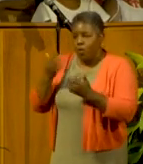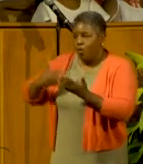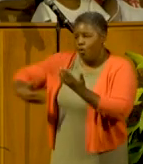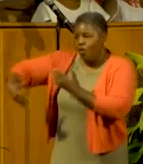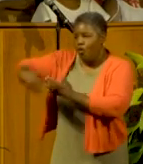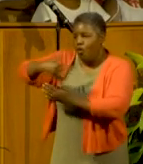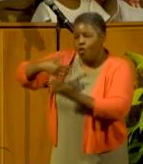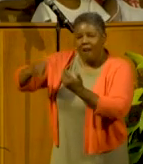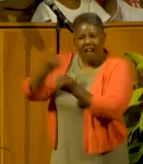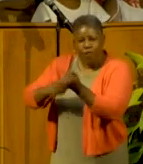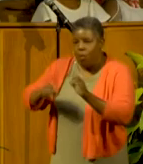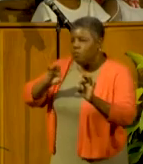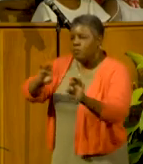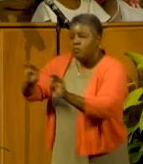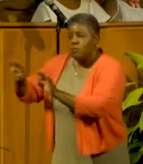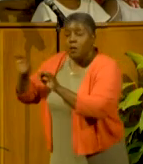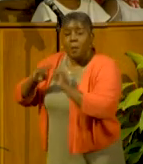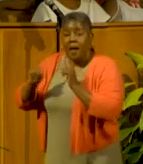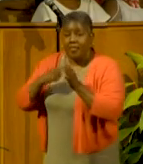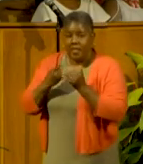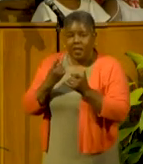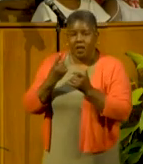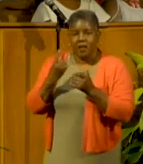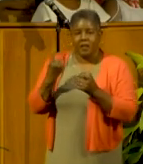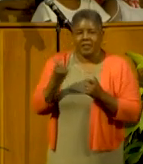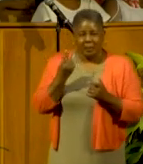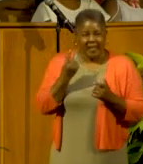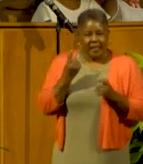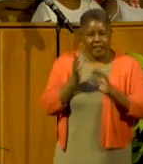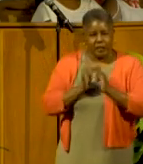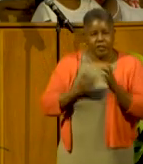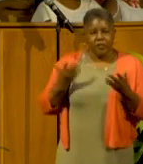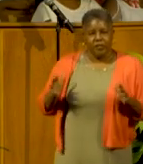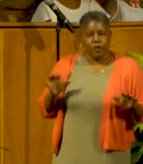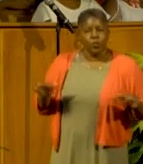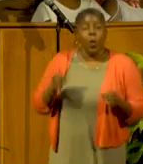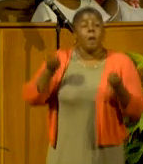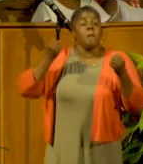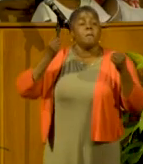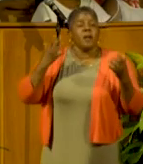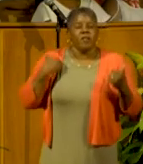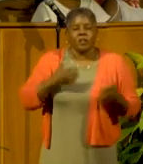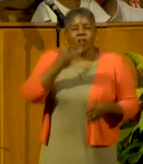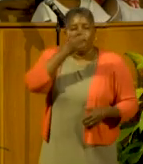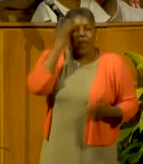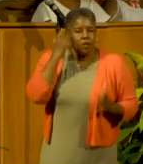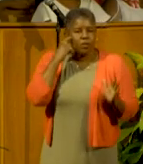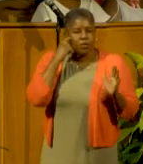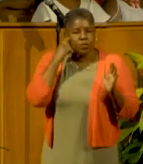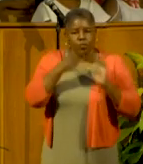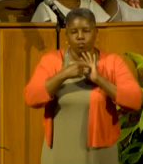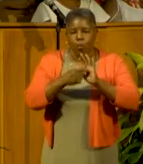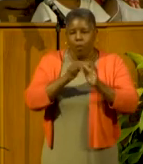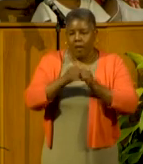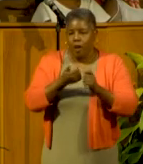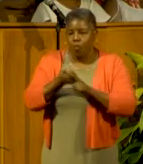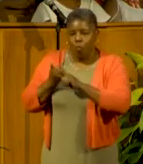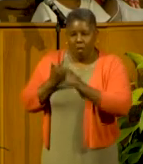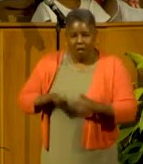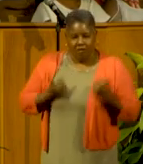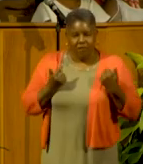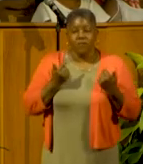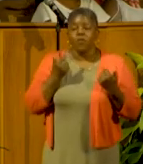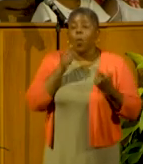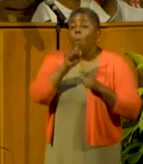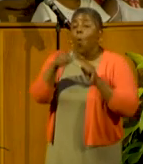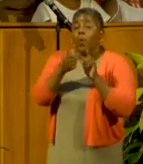him. But then he does something that many of us fail to model in our lives. You